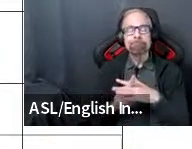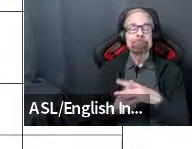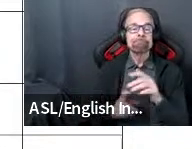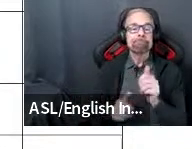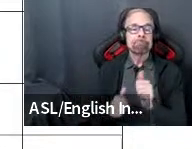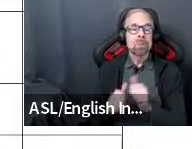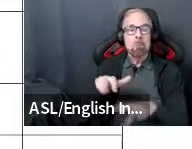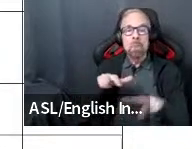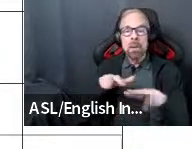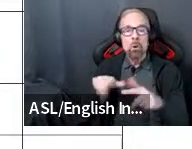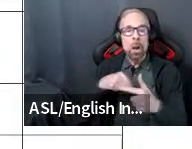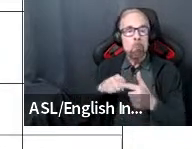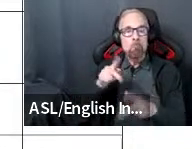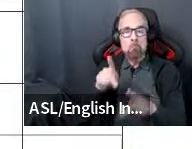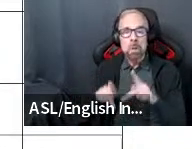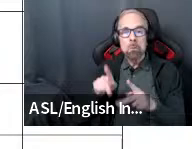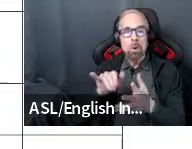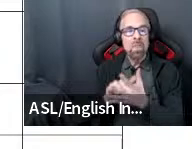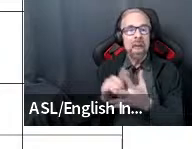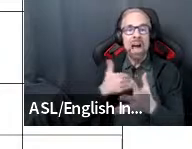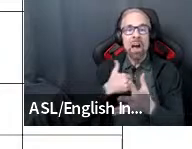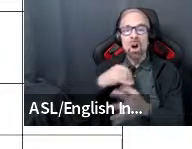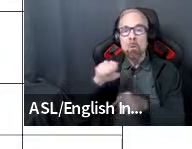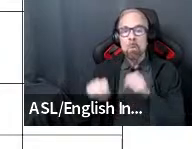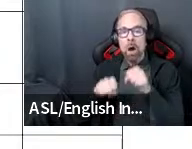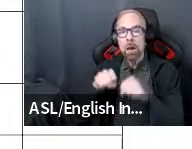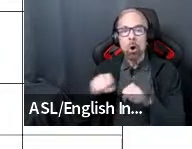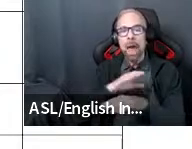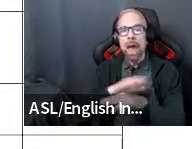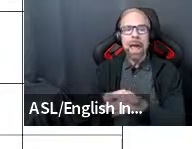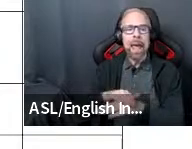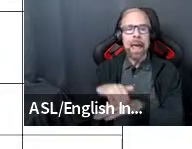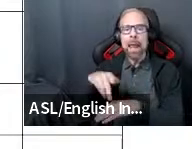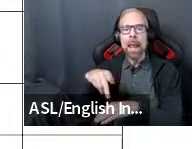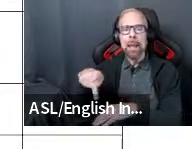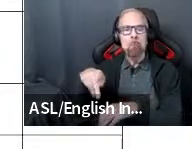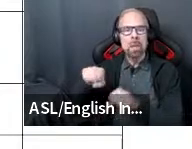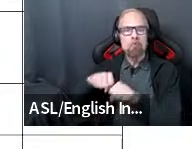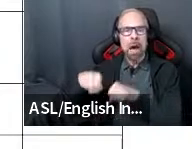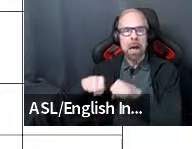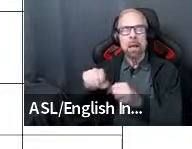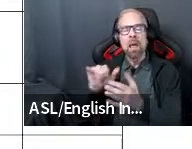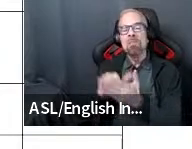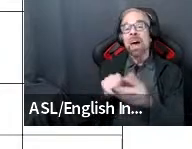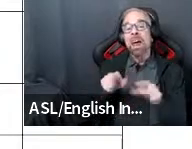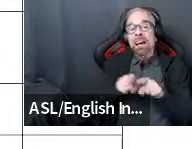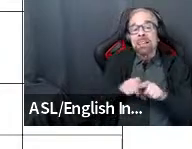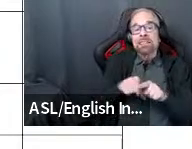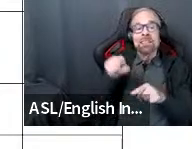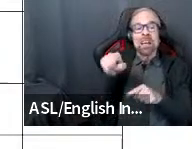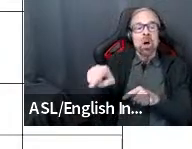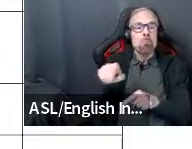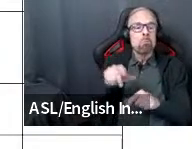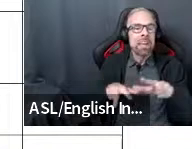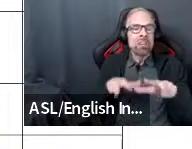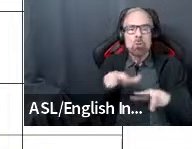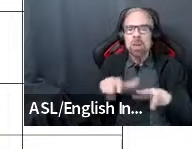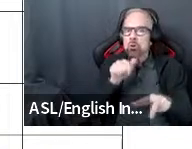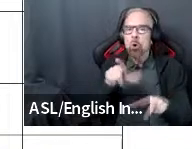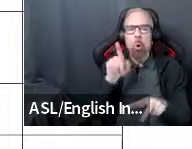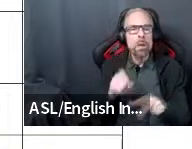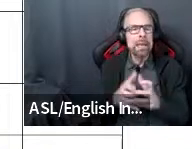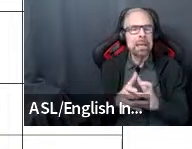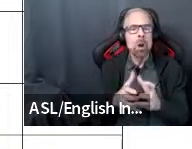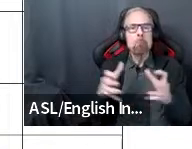a person who has a bicycle and an e-bike is that as a pedestrian, you actually really don't need as much space. And